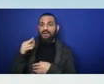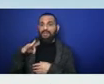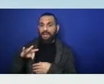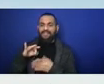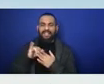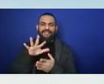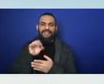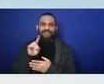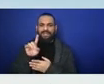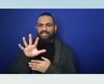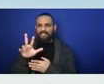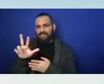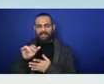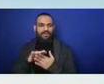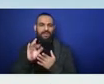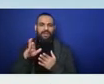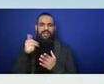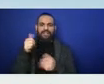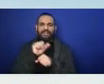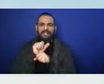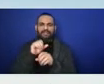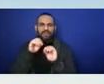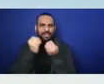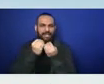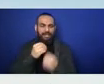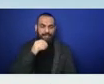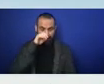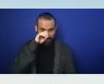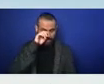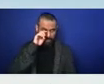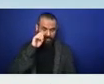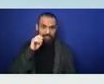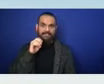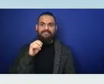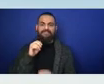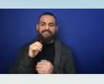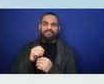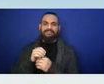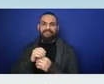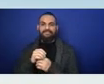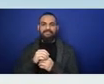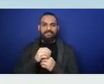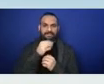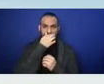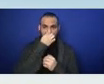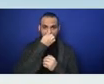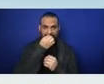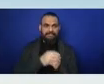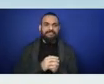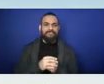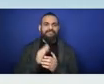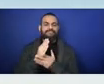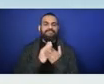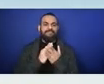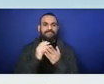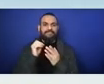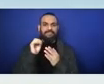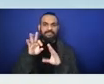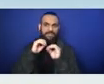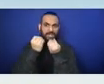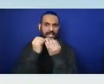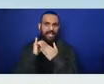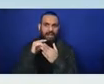shuttered venues, and the PPP has been expanded in this bill to include additional nonprofits such as